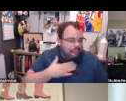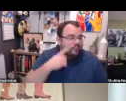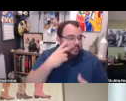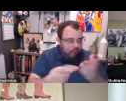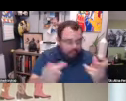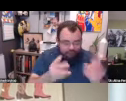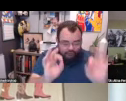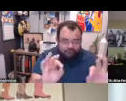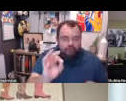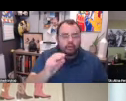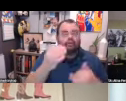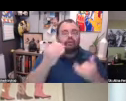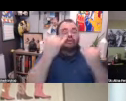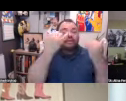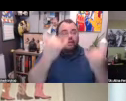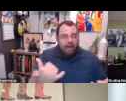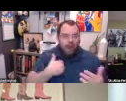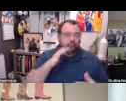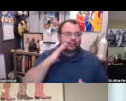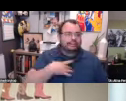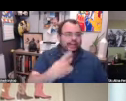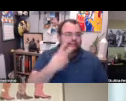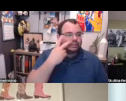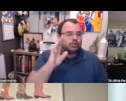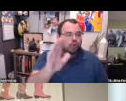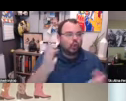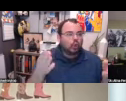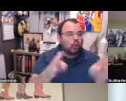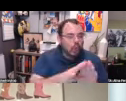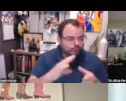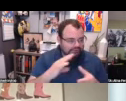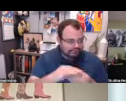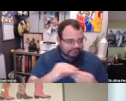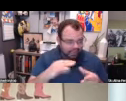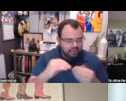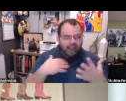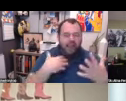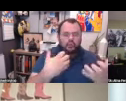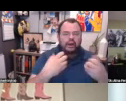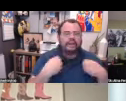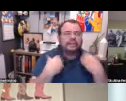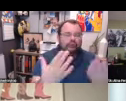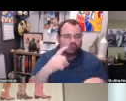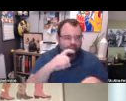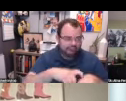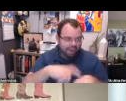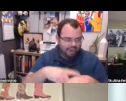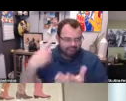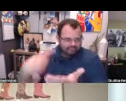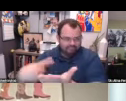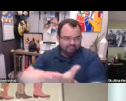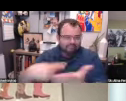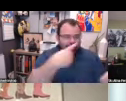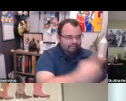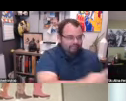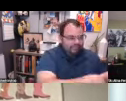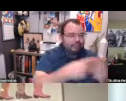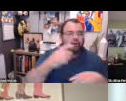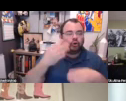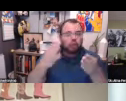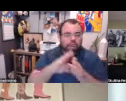through both perspectives. I'm really happy with the two groups. And I would like to hear now your closing